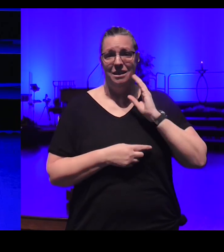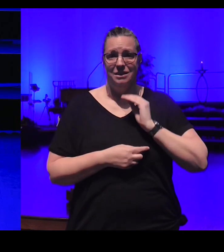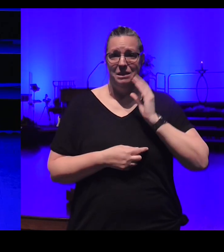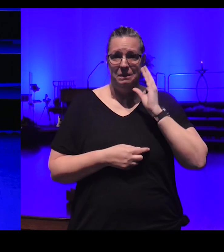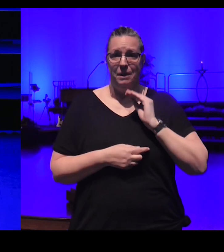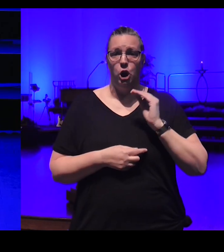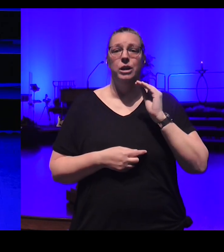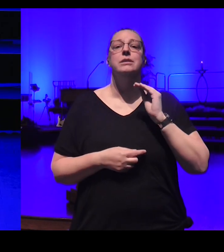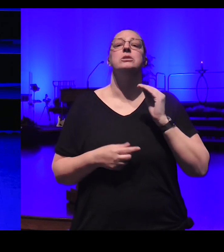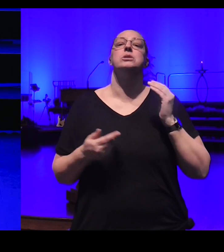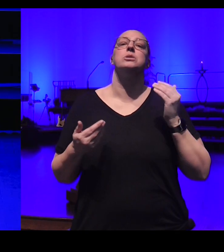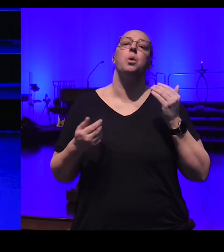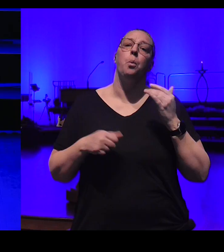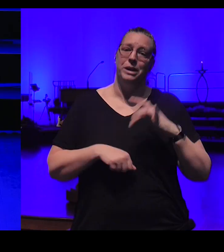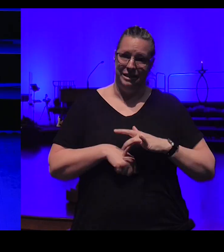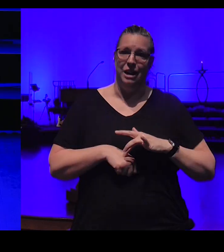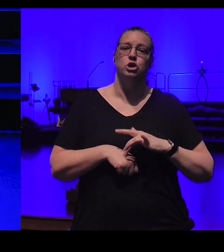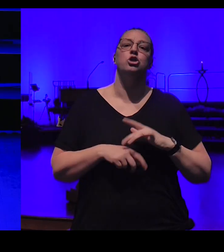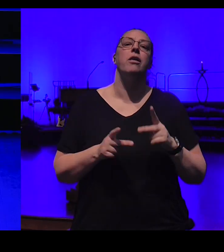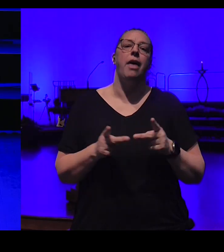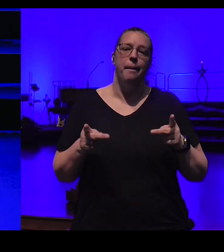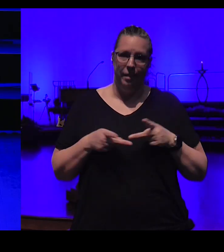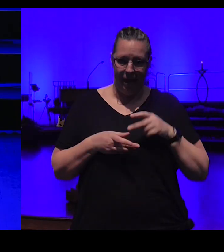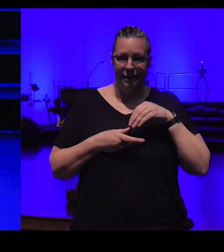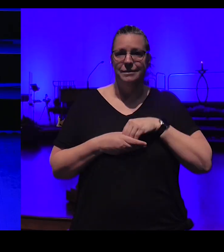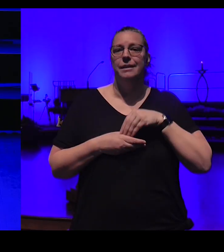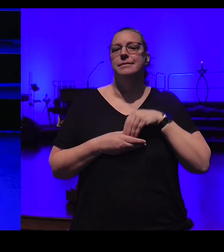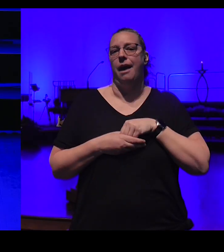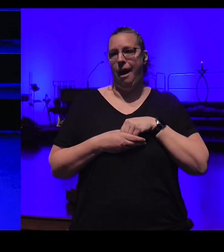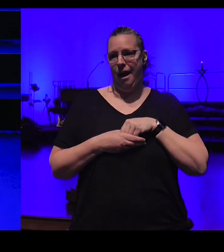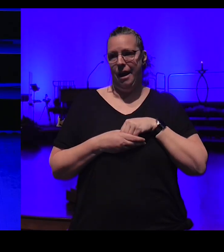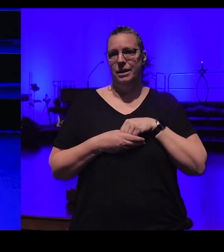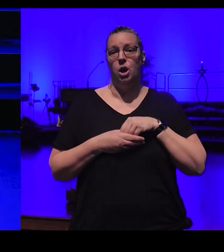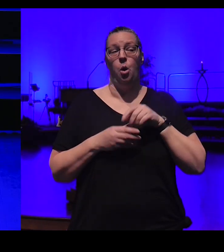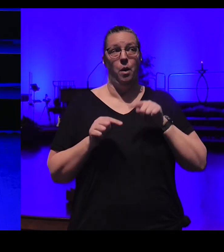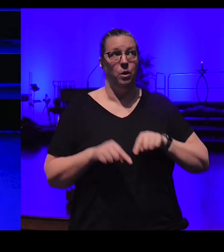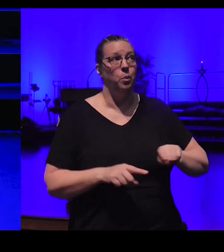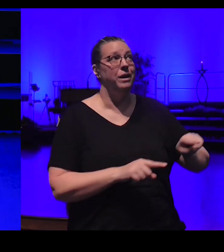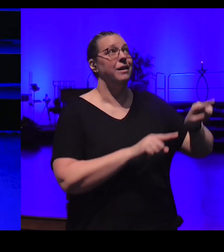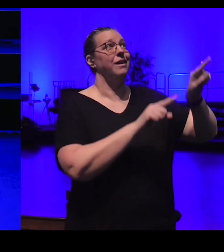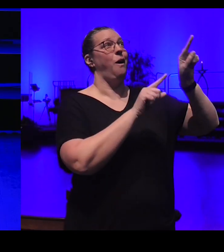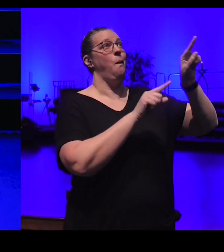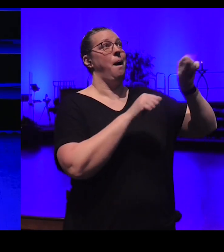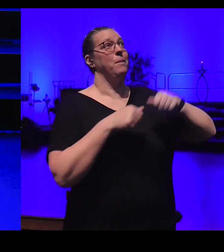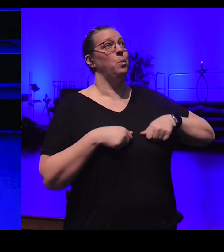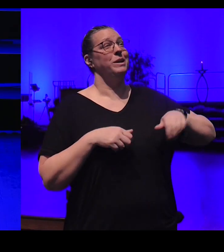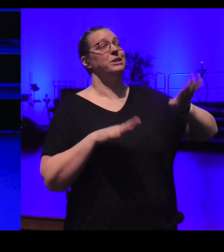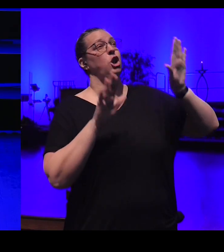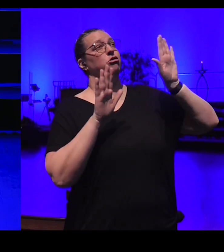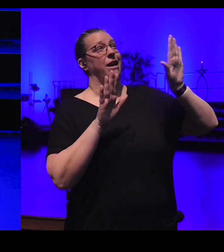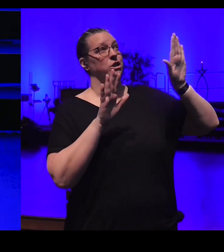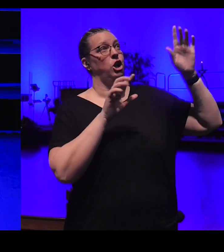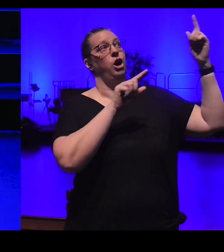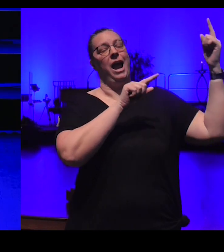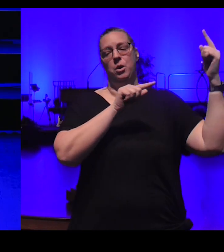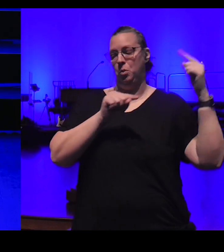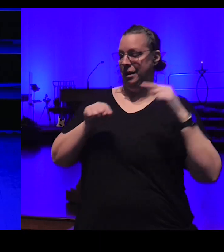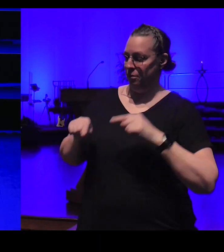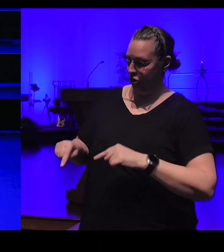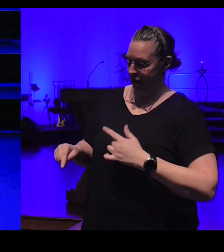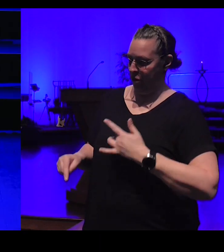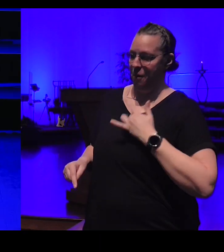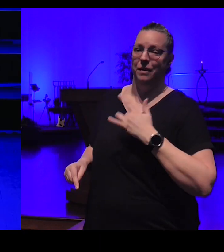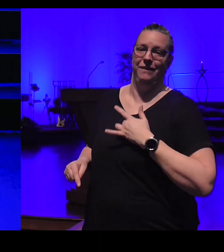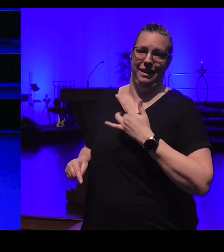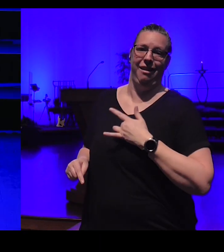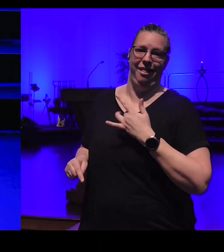touch that place inside. When we summit, when we surrender, and when we bring back what we